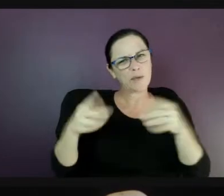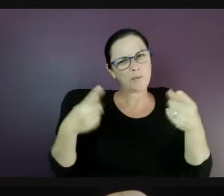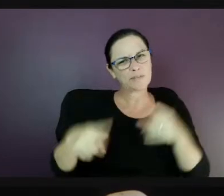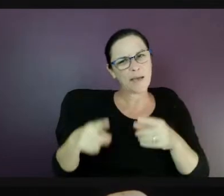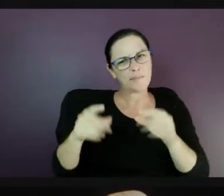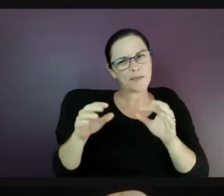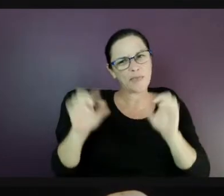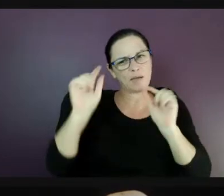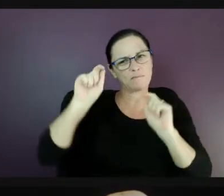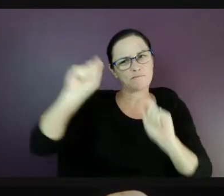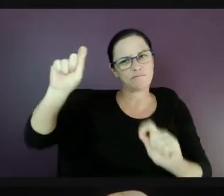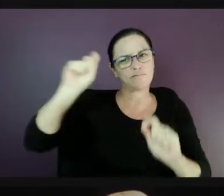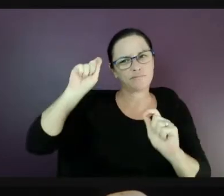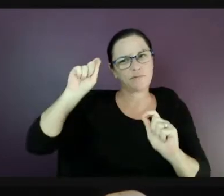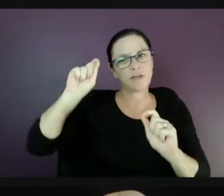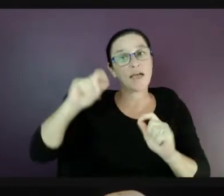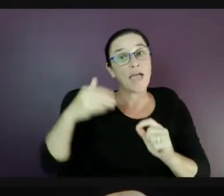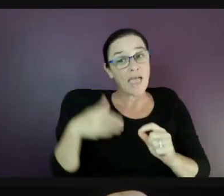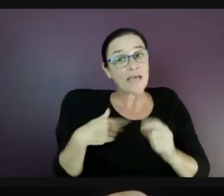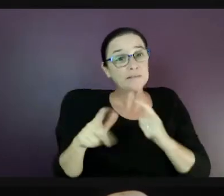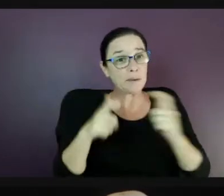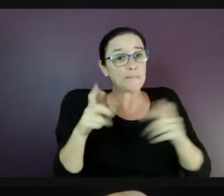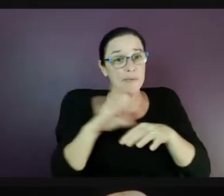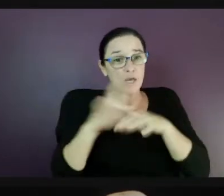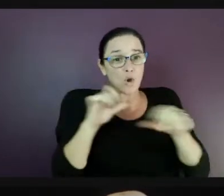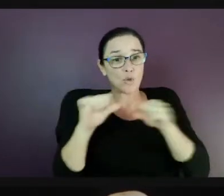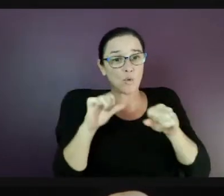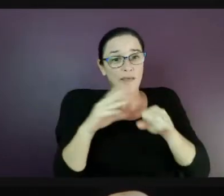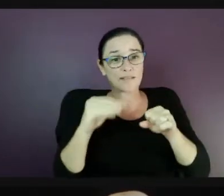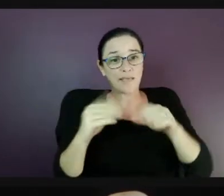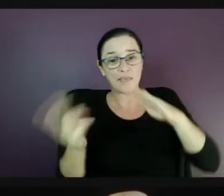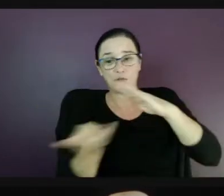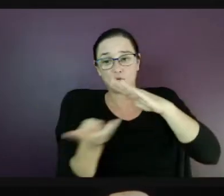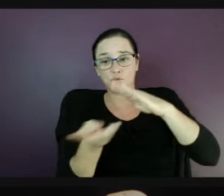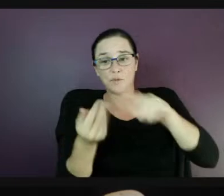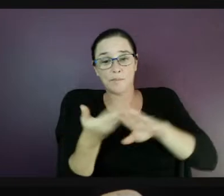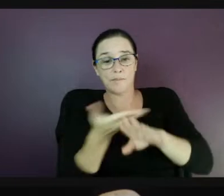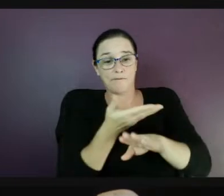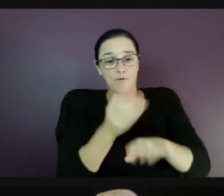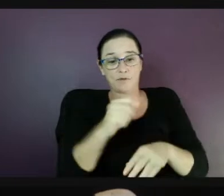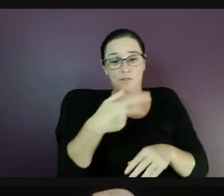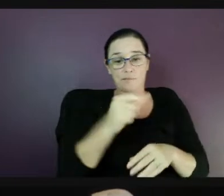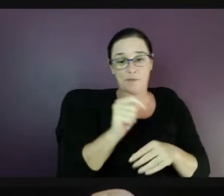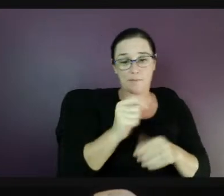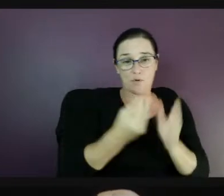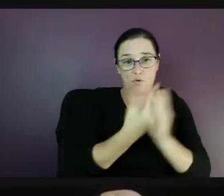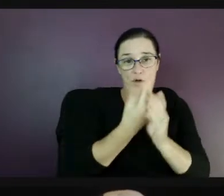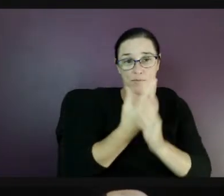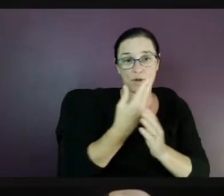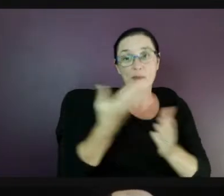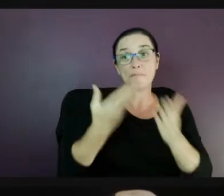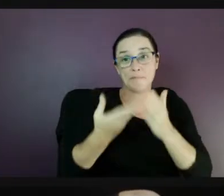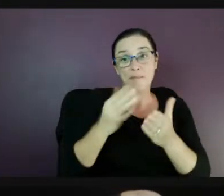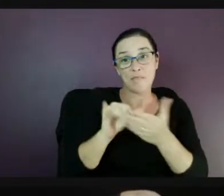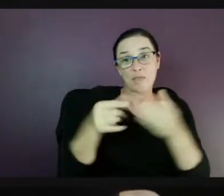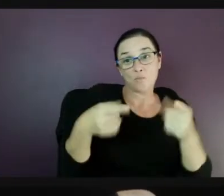remember, there were some big earthquakes and intrusions happening the days prior to September, and it seems likely that this is one that occurred.